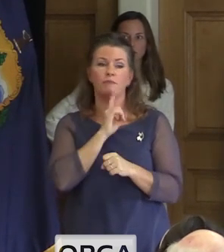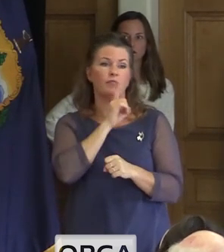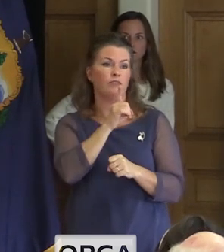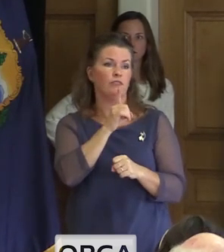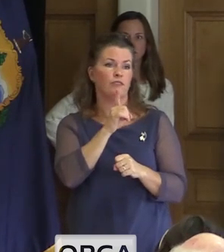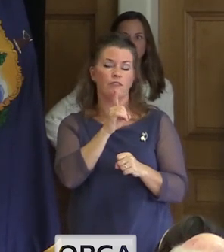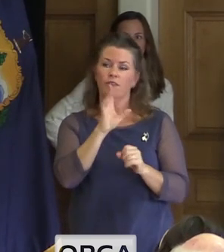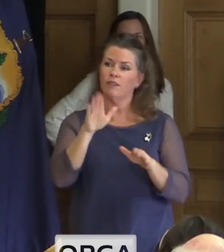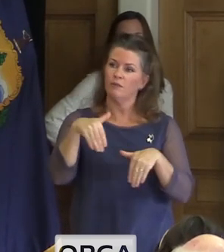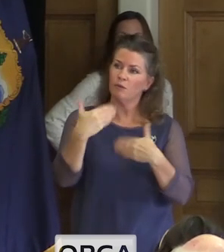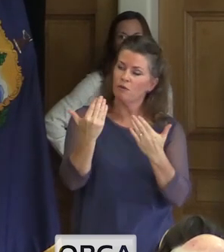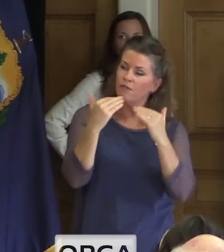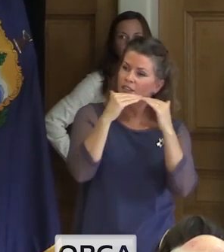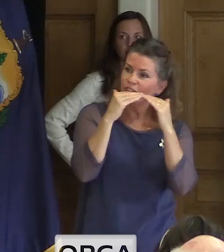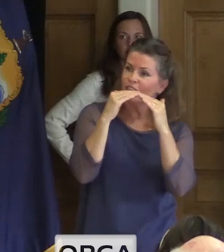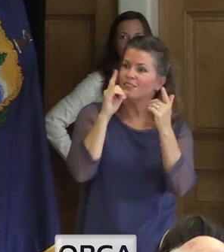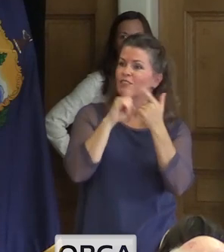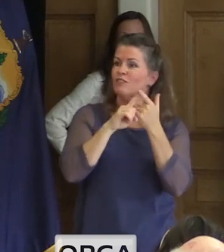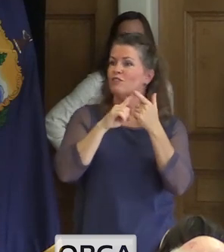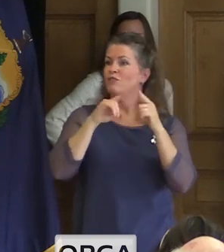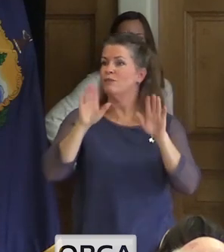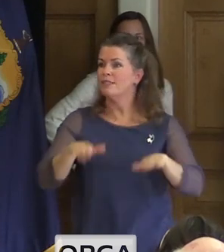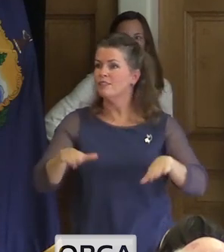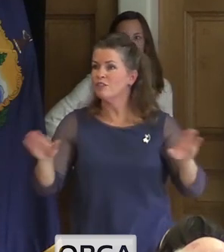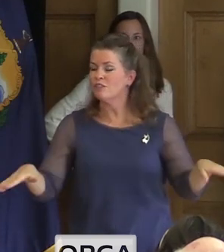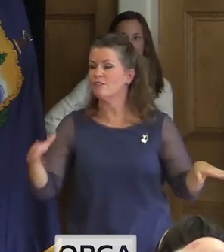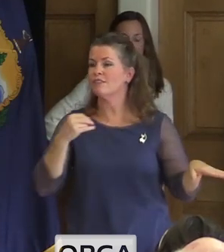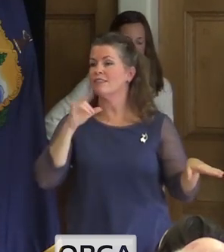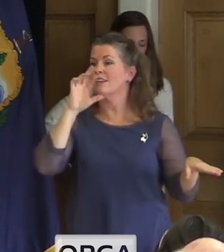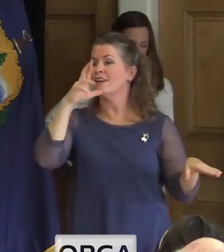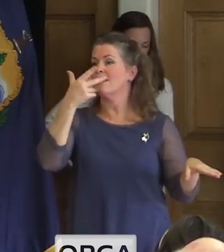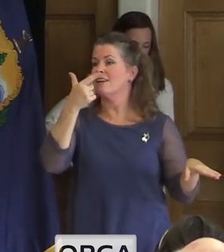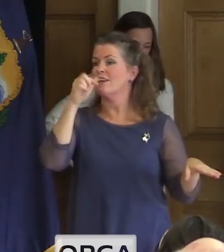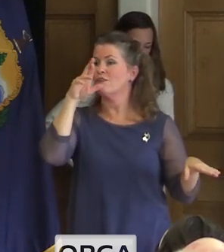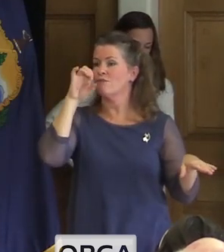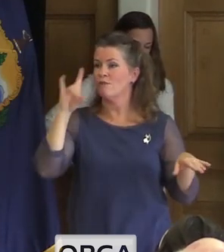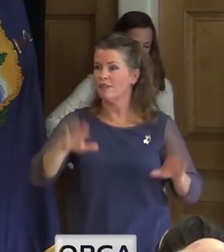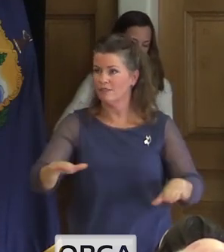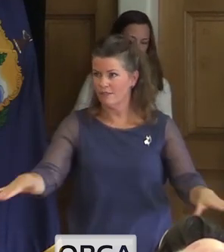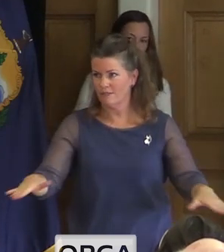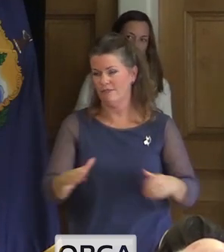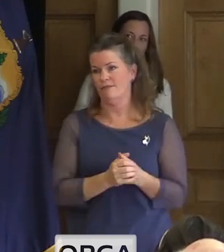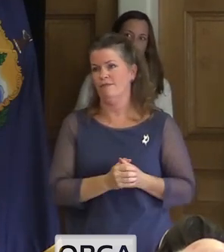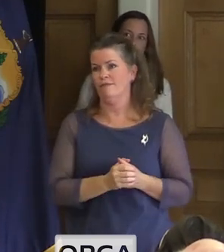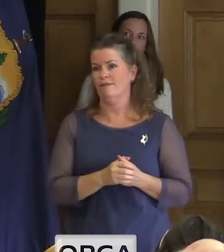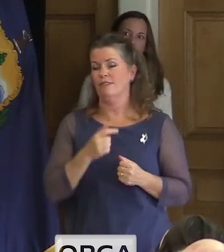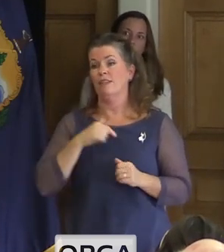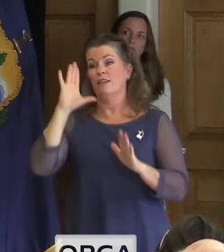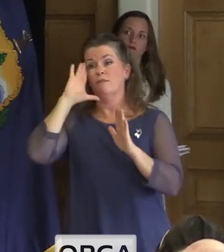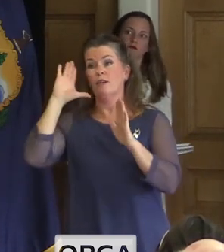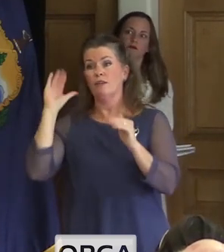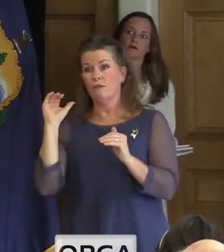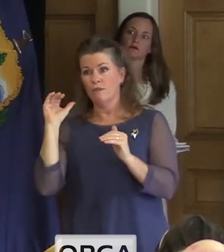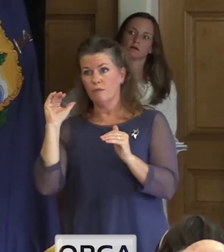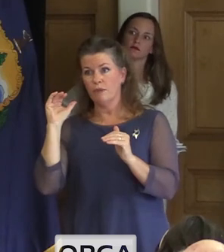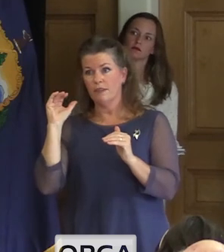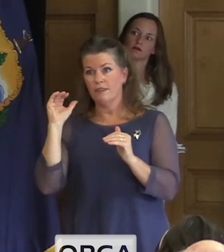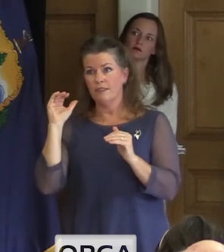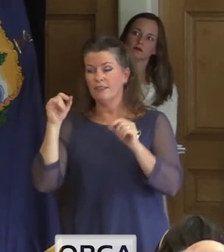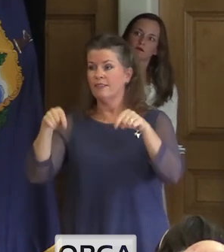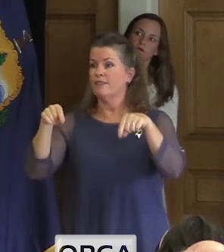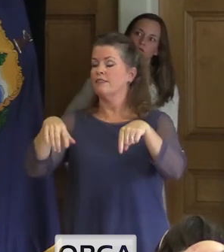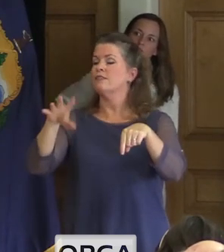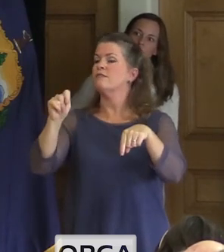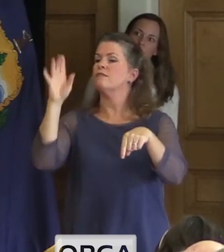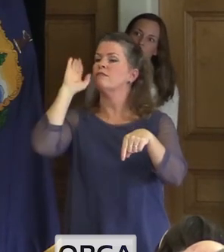our kids and our grandchildren. And my hope in that regard is that Vermont will lead this country